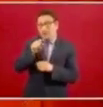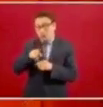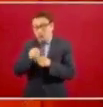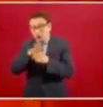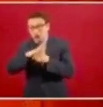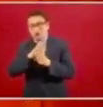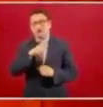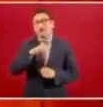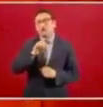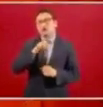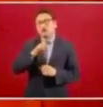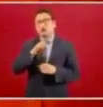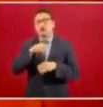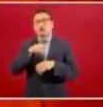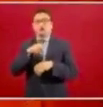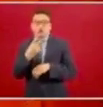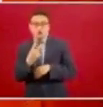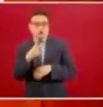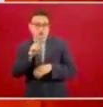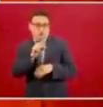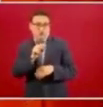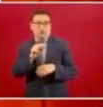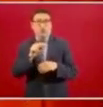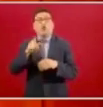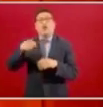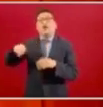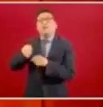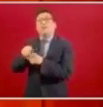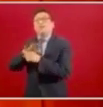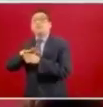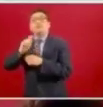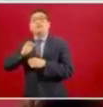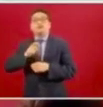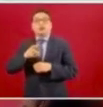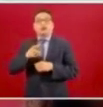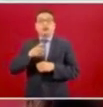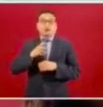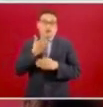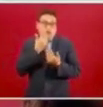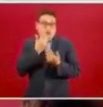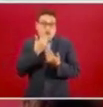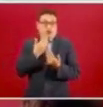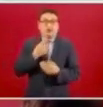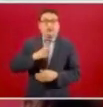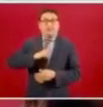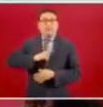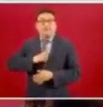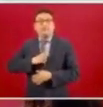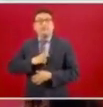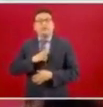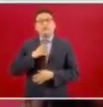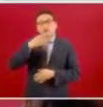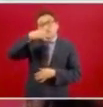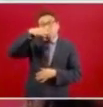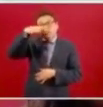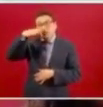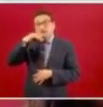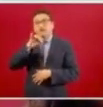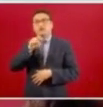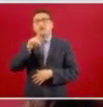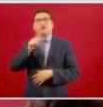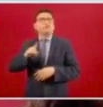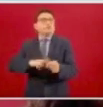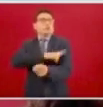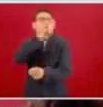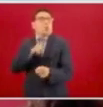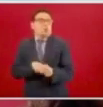Because we've had an important percentage of people who exhibit the same symptoms, but they do